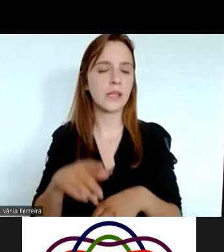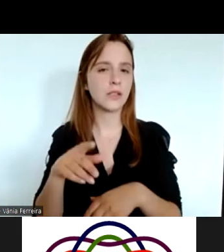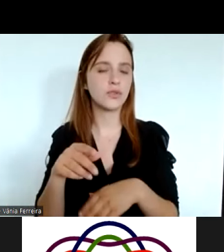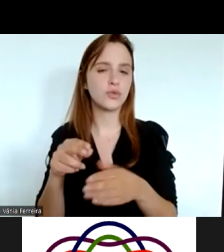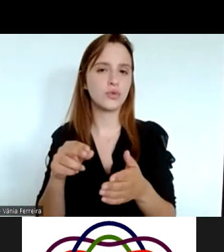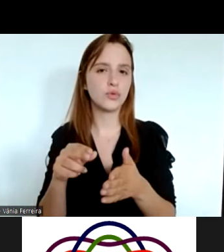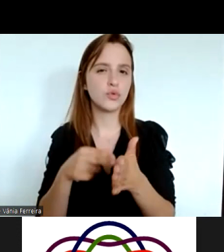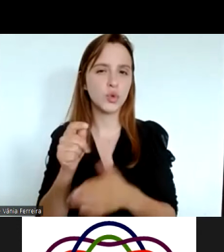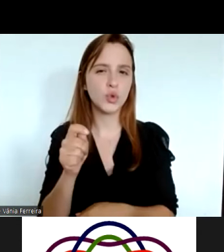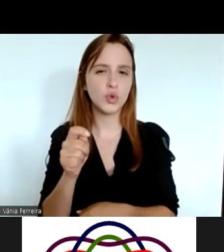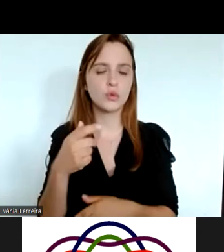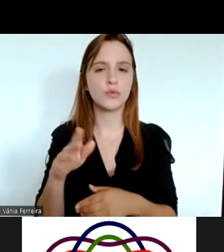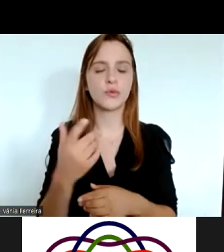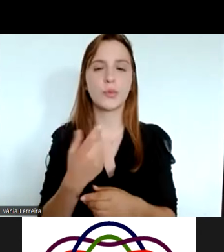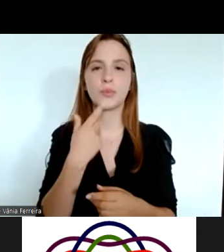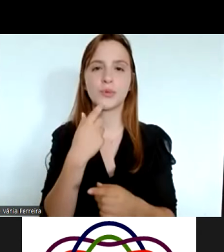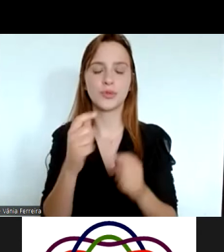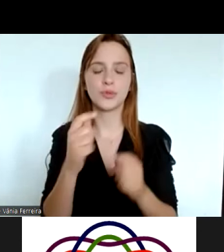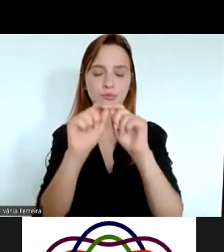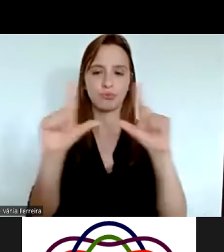the poll.